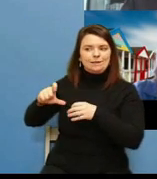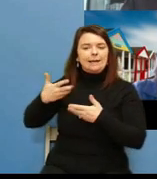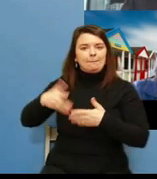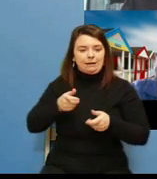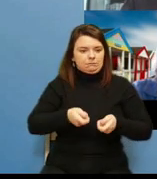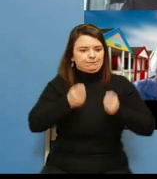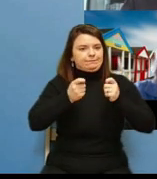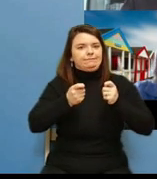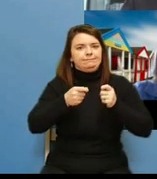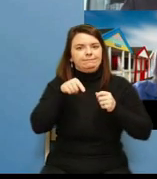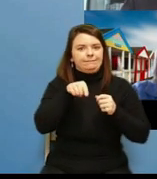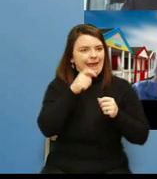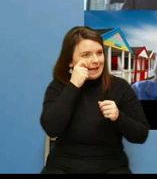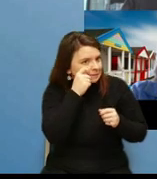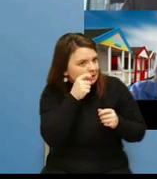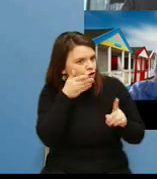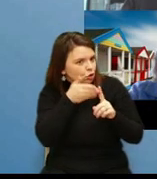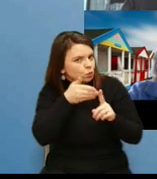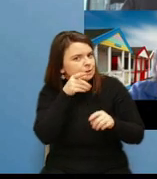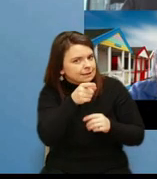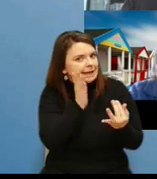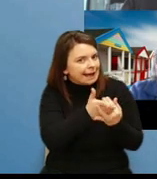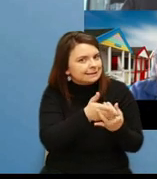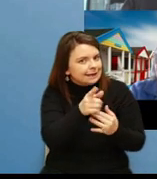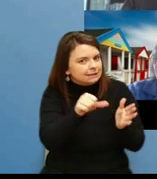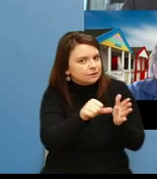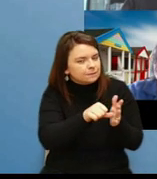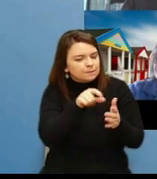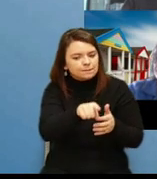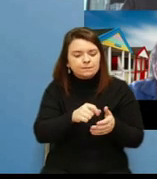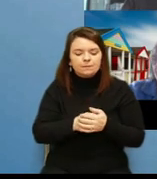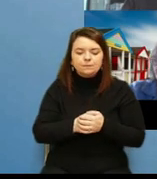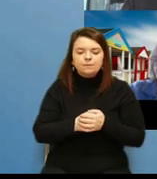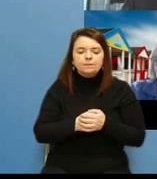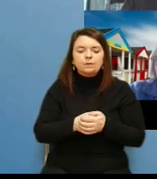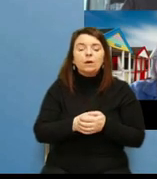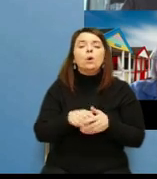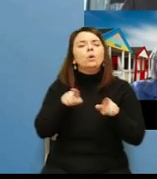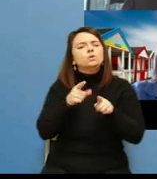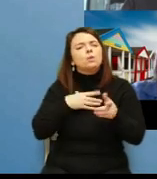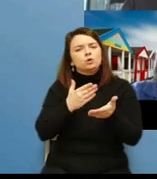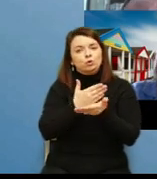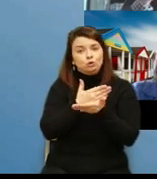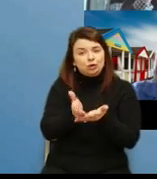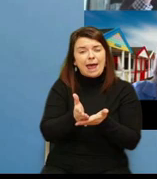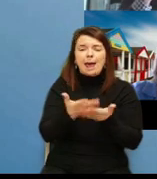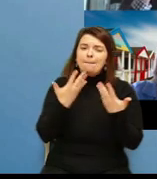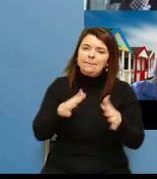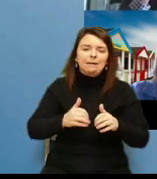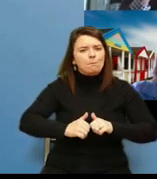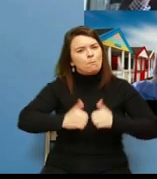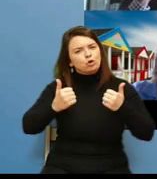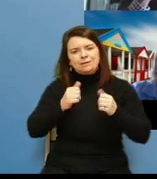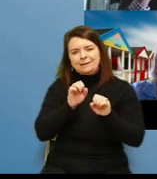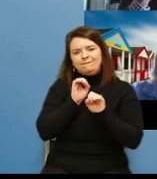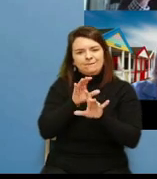of this is actually picked up in their inspections. And also, I just wanted to share the fact that we've had